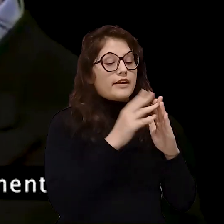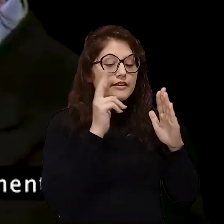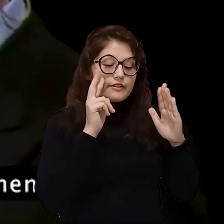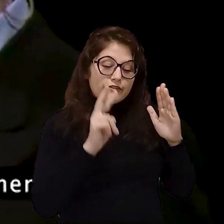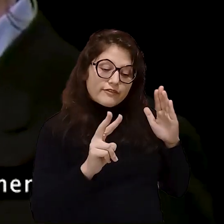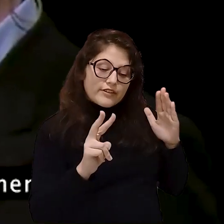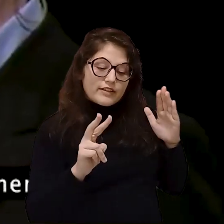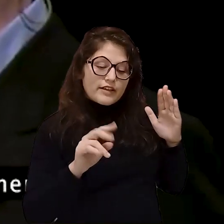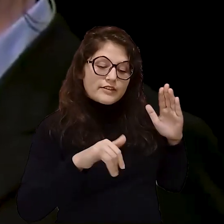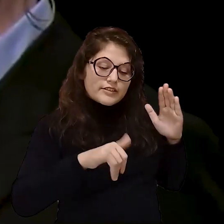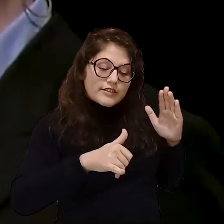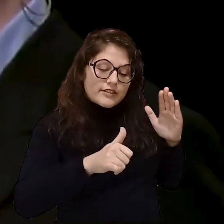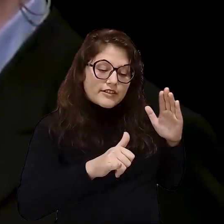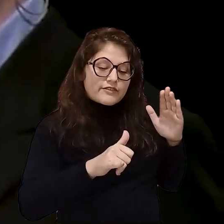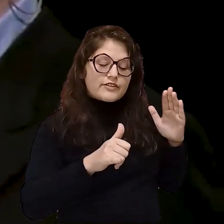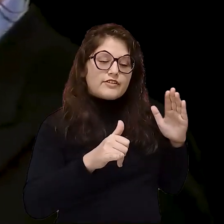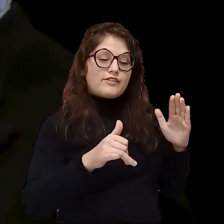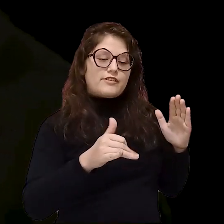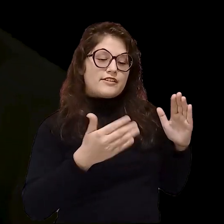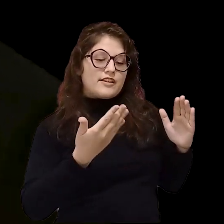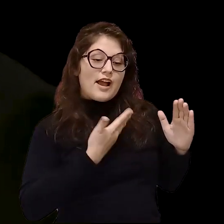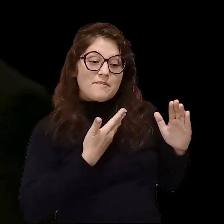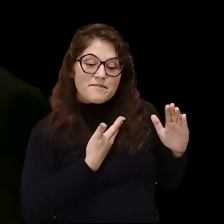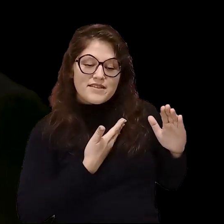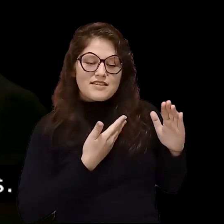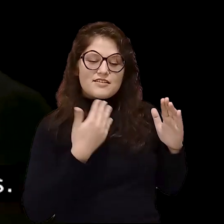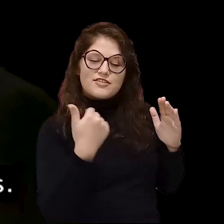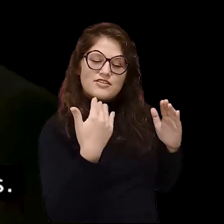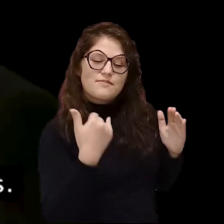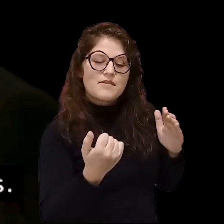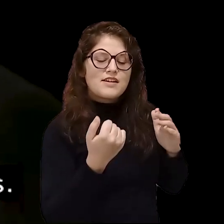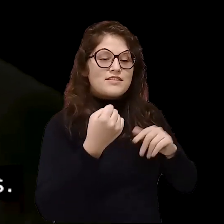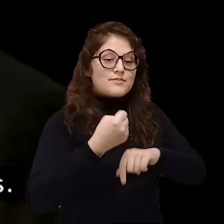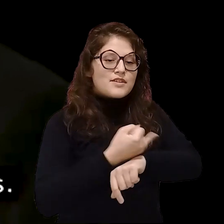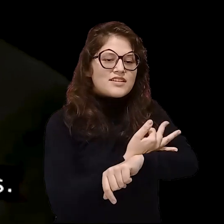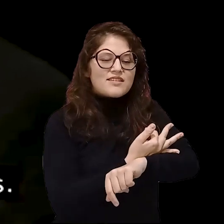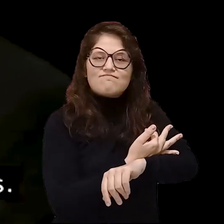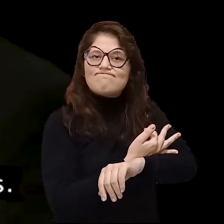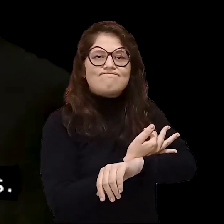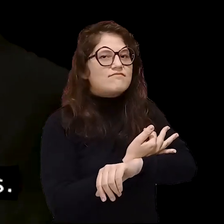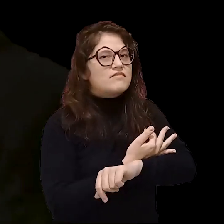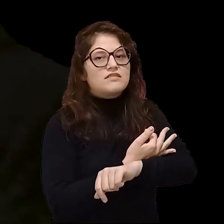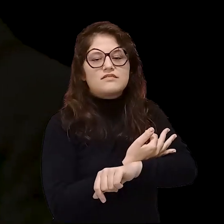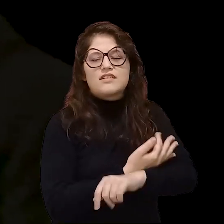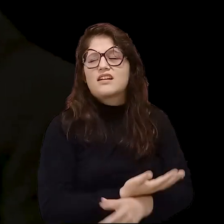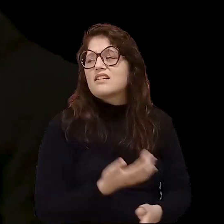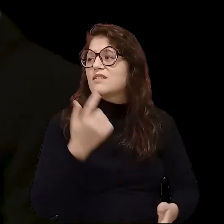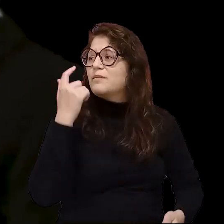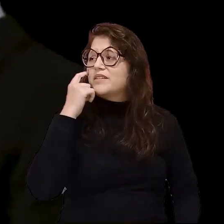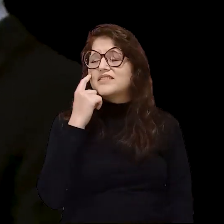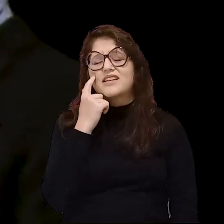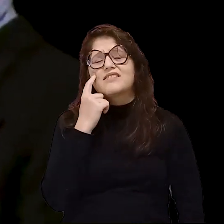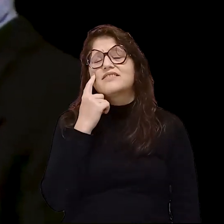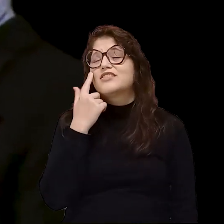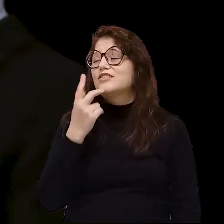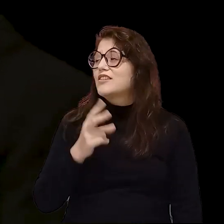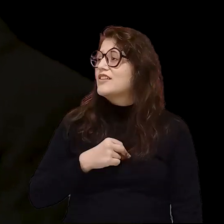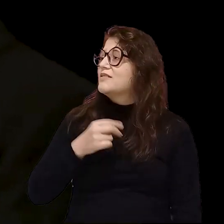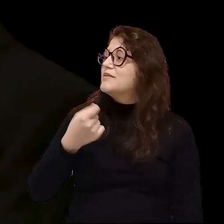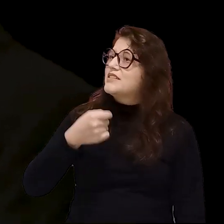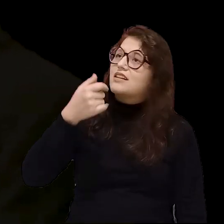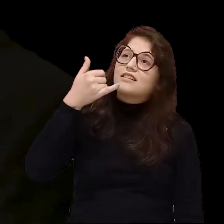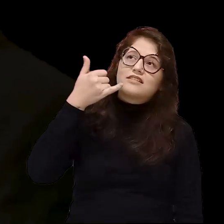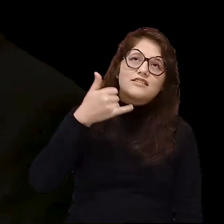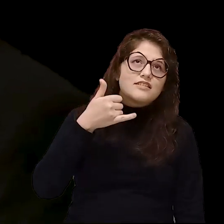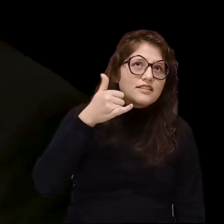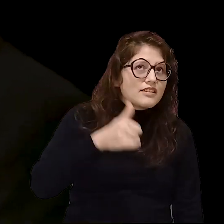in that moment. Everything there was to do seemed like too much work. I would come home and I would see